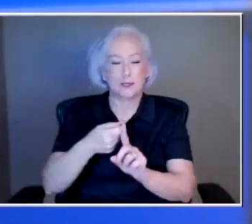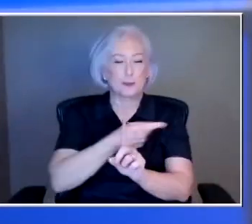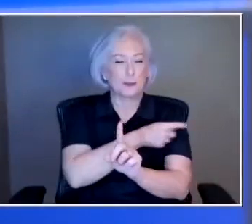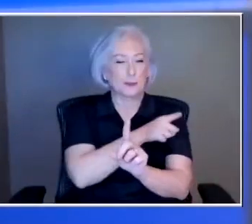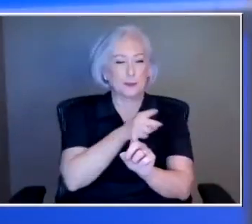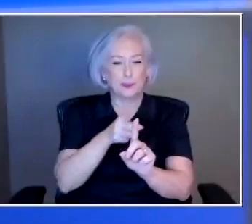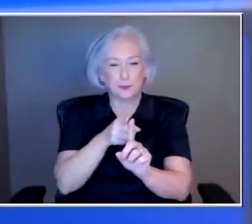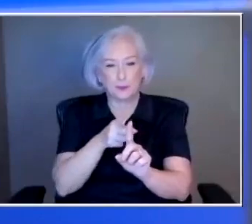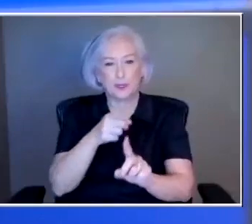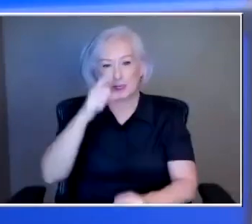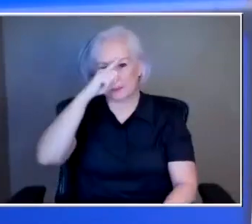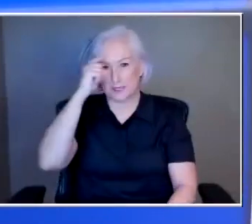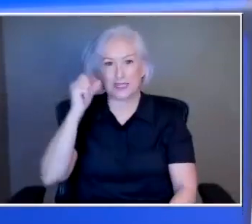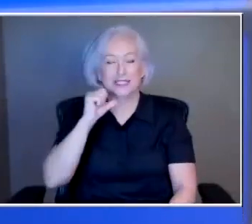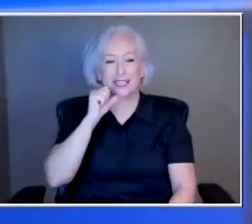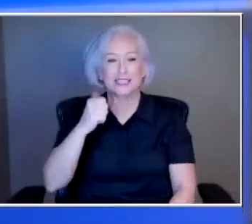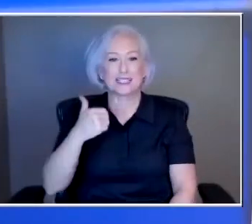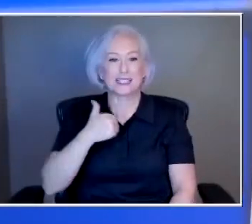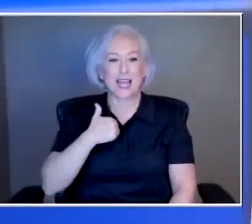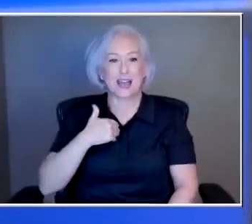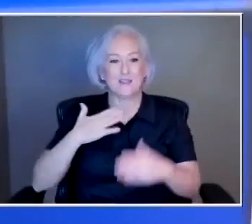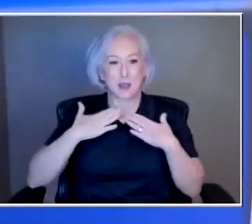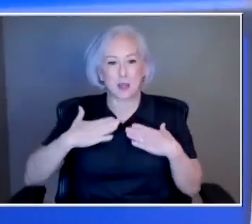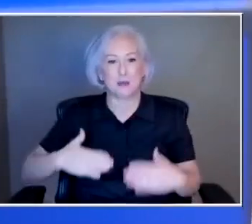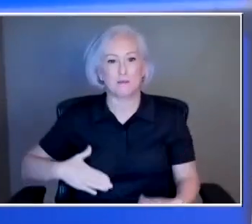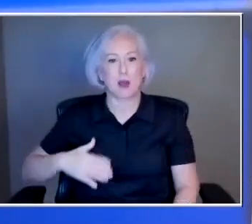body fat to do the flap surgery.